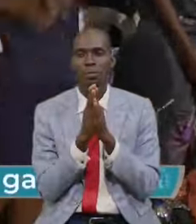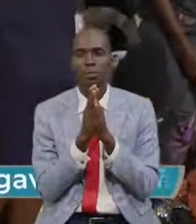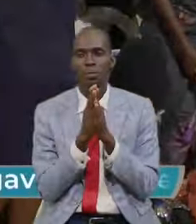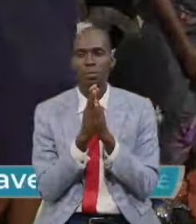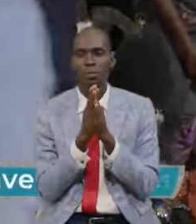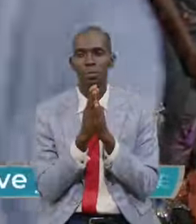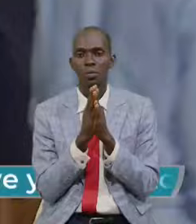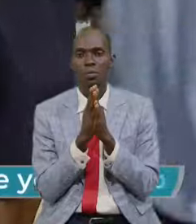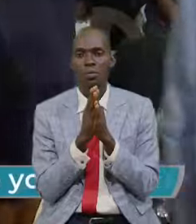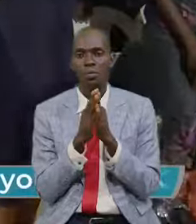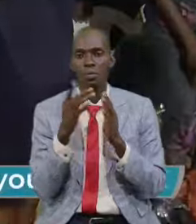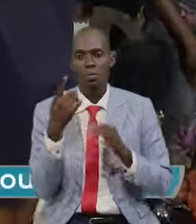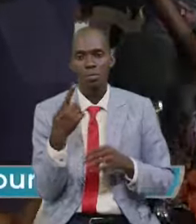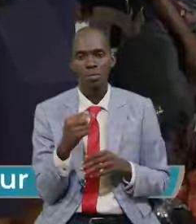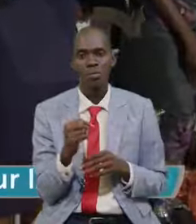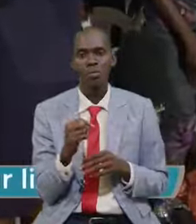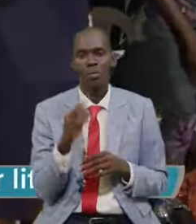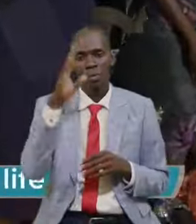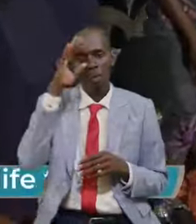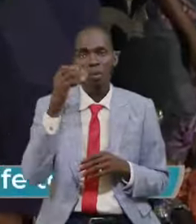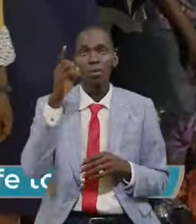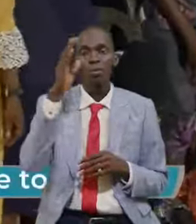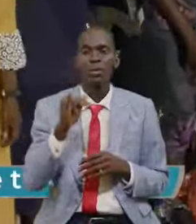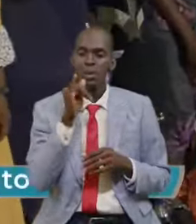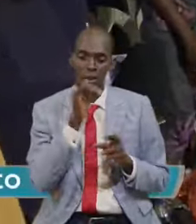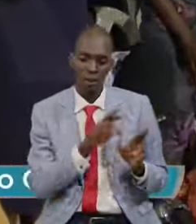The man of God is set. Let's rise up on our feet.